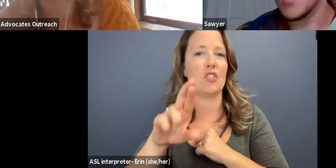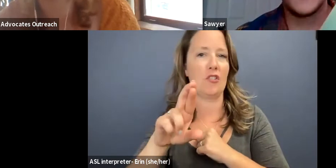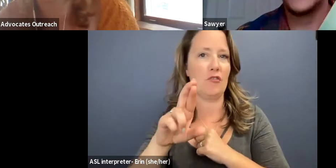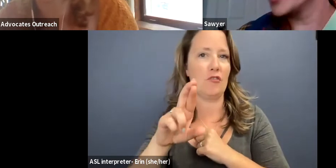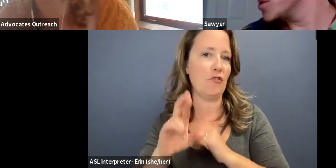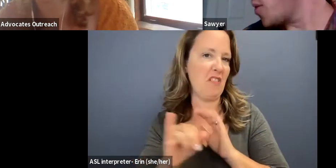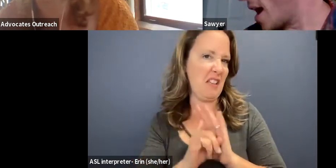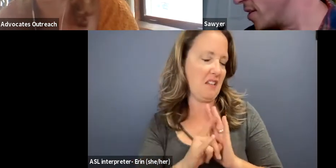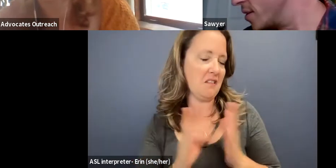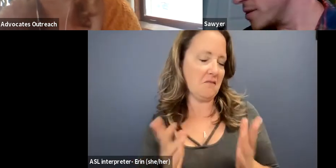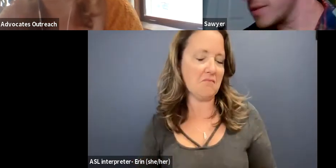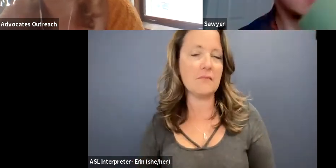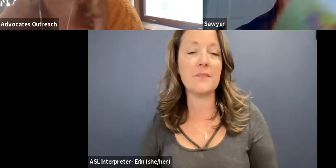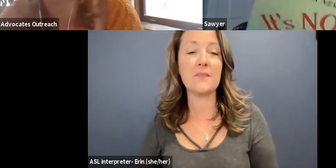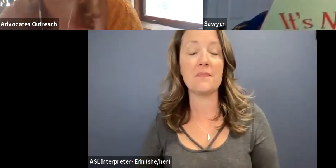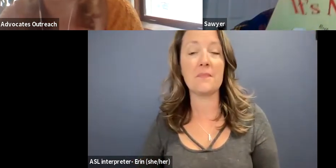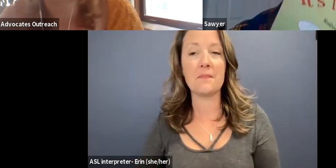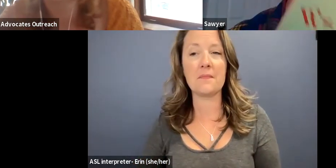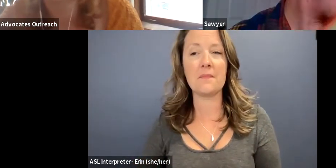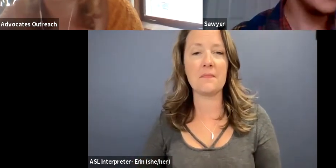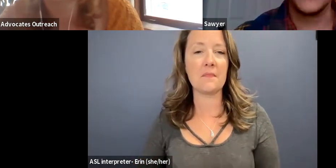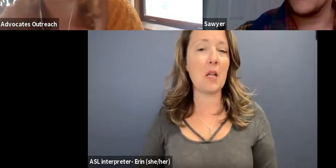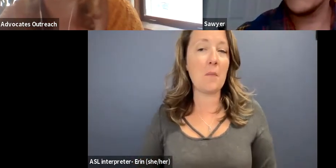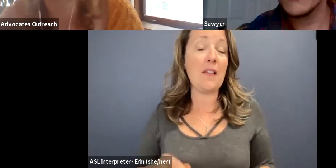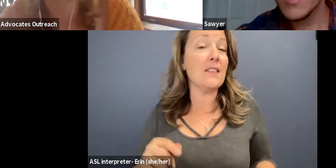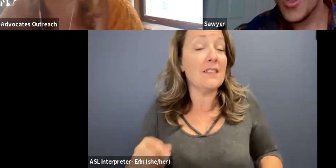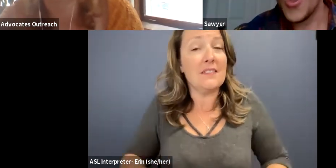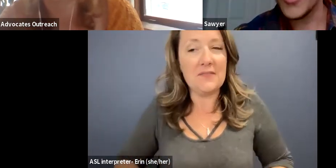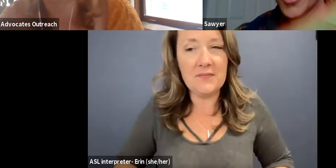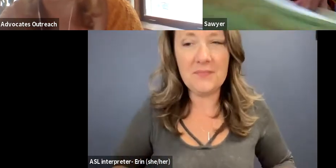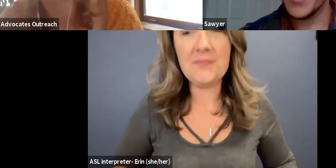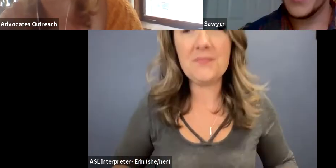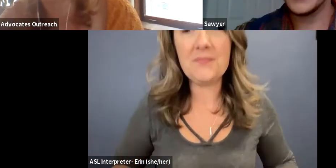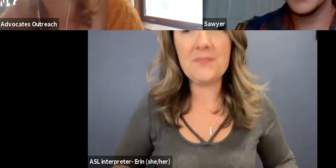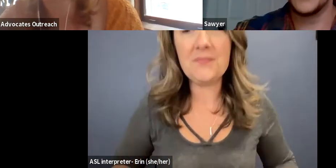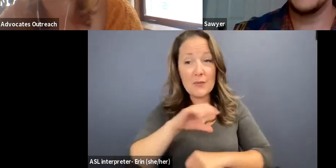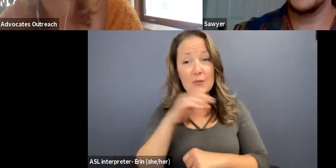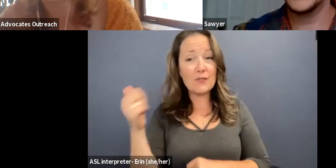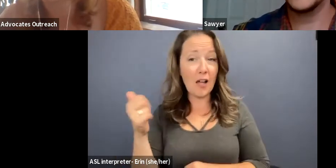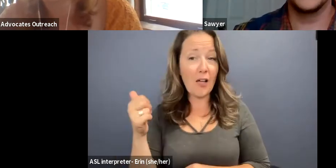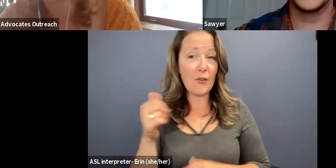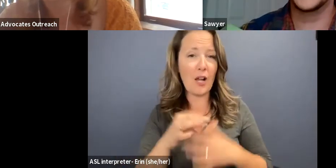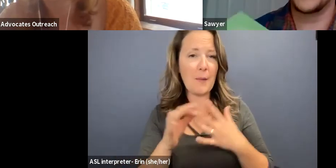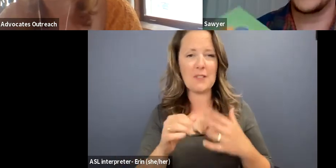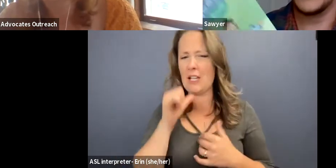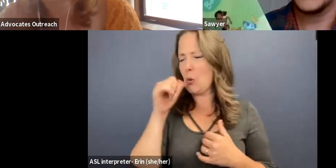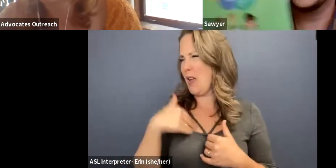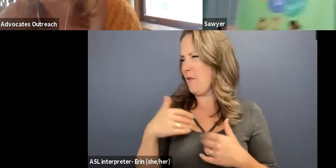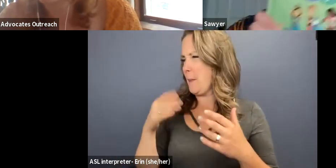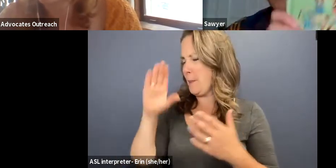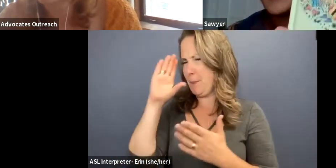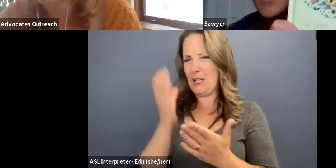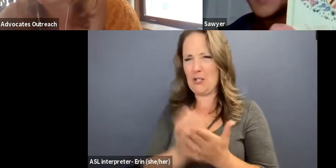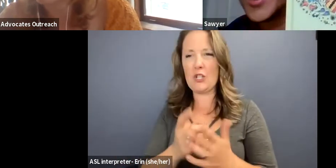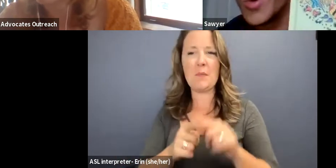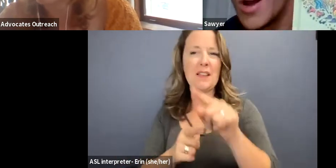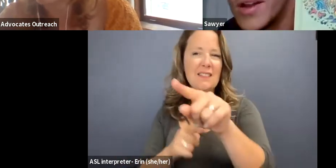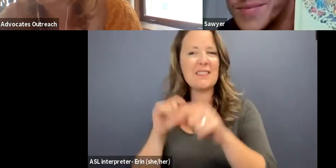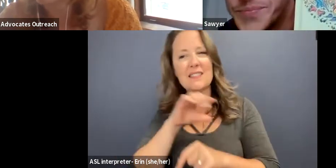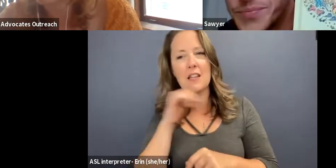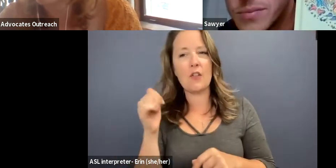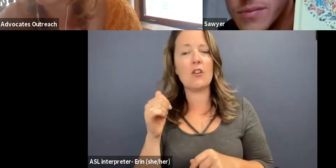get older, sometimes they feel more comfortable too if you're doing kind of a side-by-side activity, or like